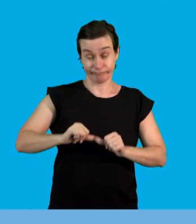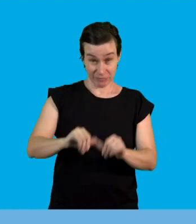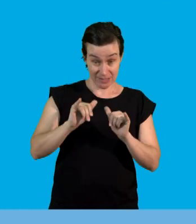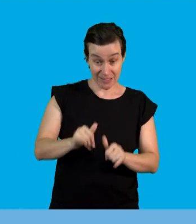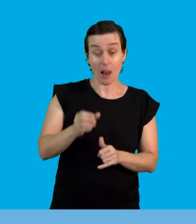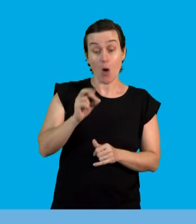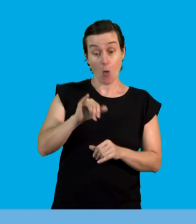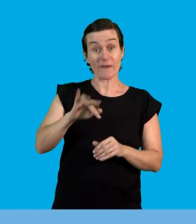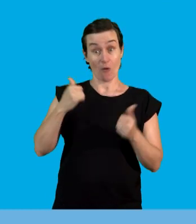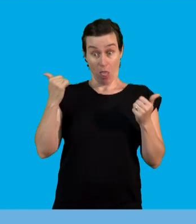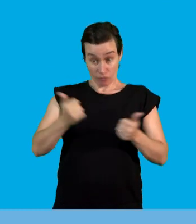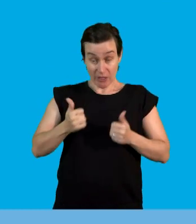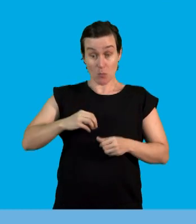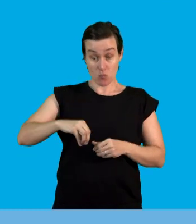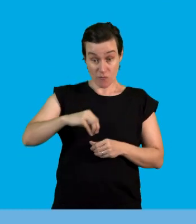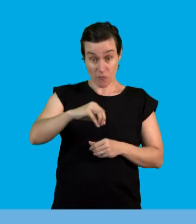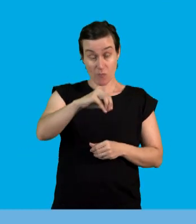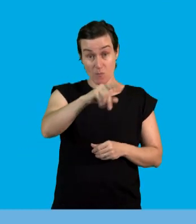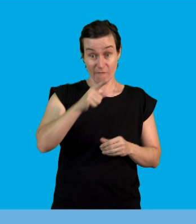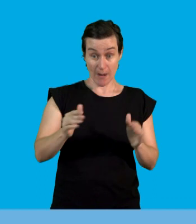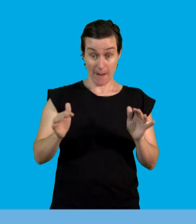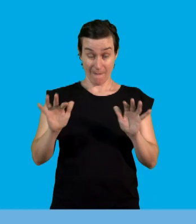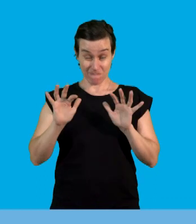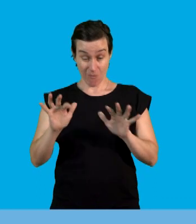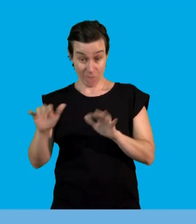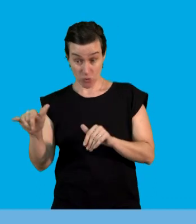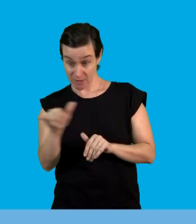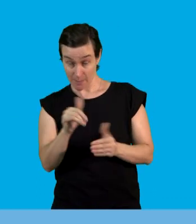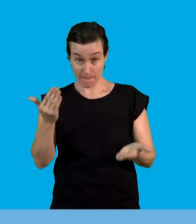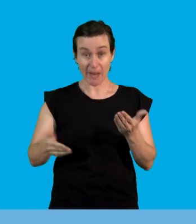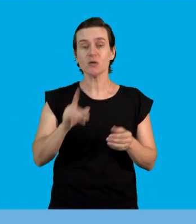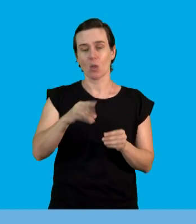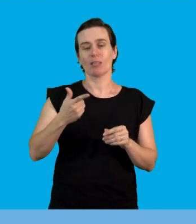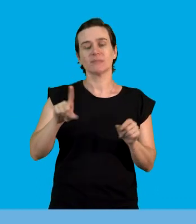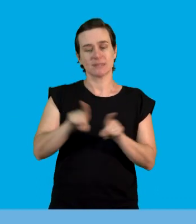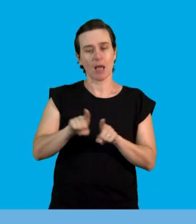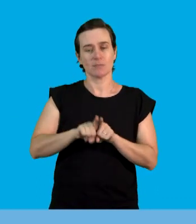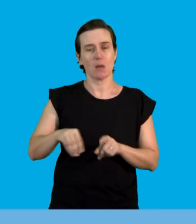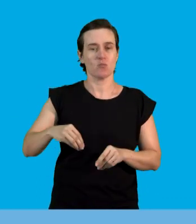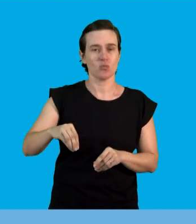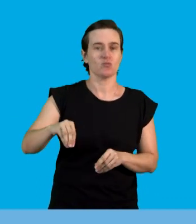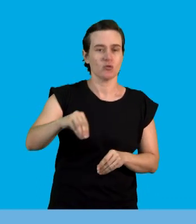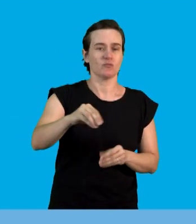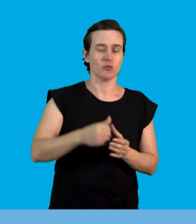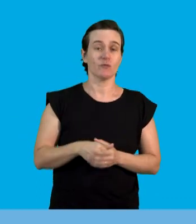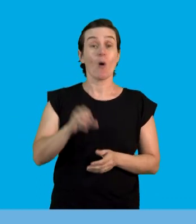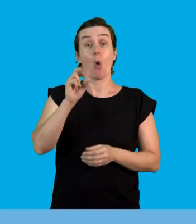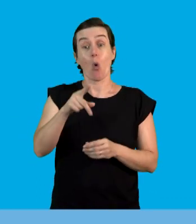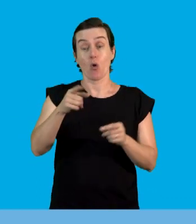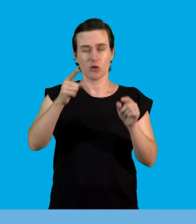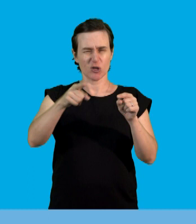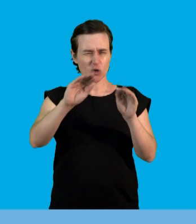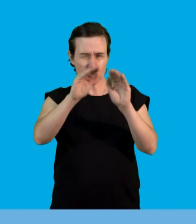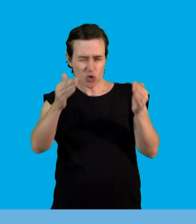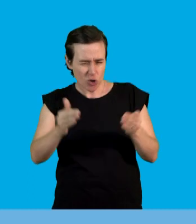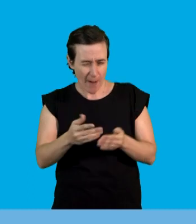a straight line at constant speed, and also that object will keep its shape. If the objects or